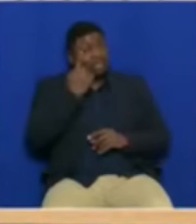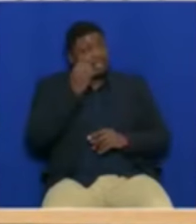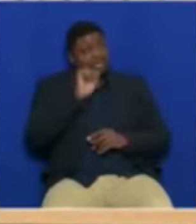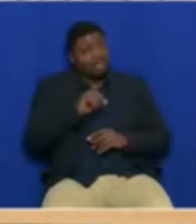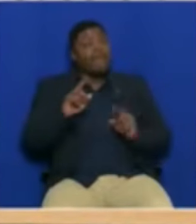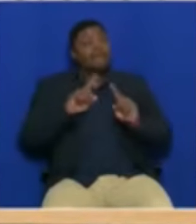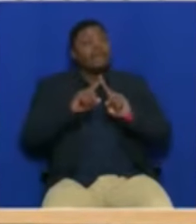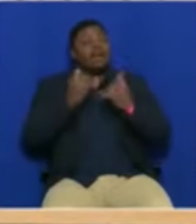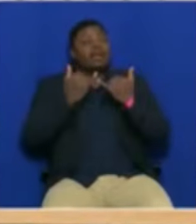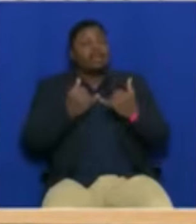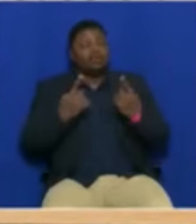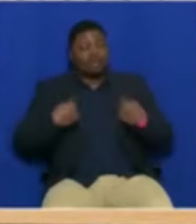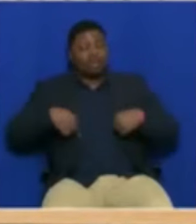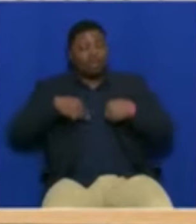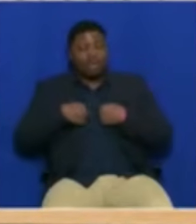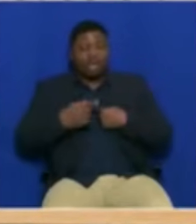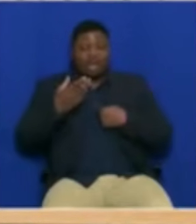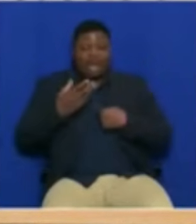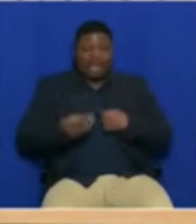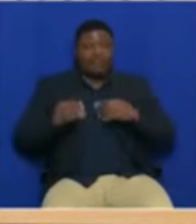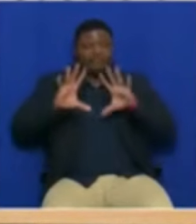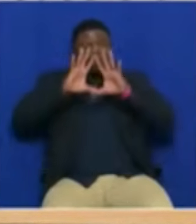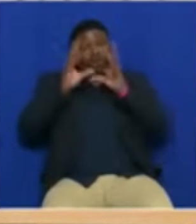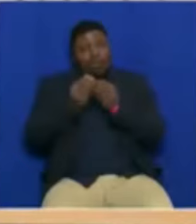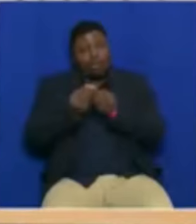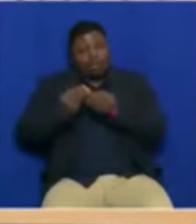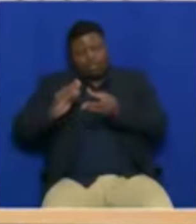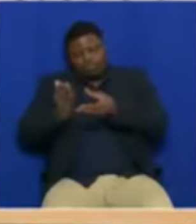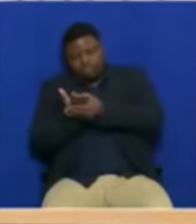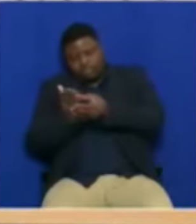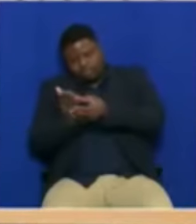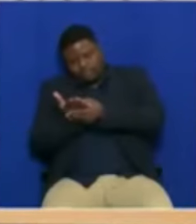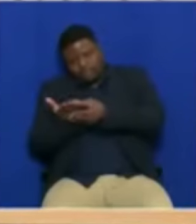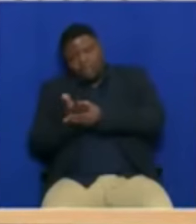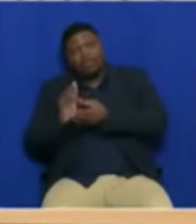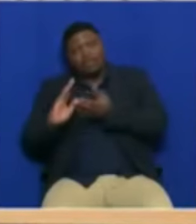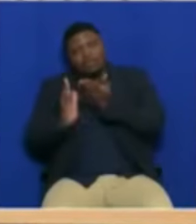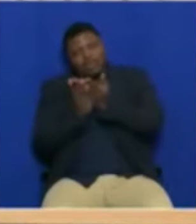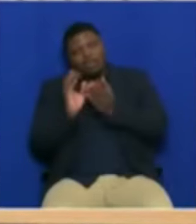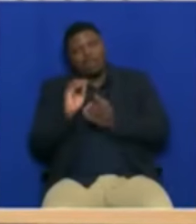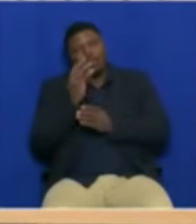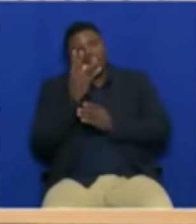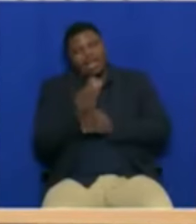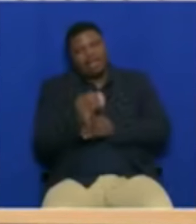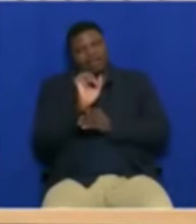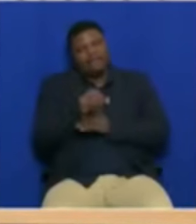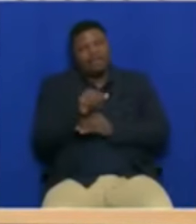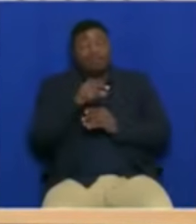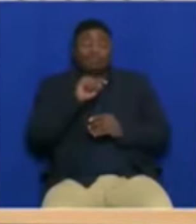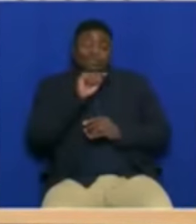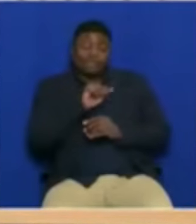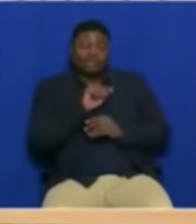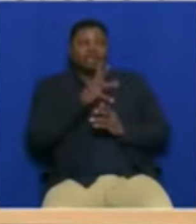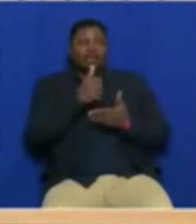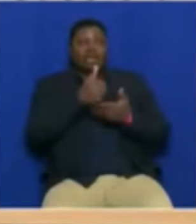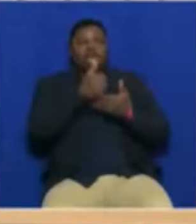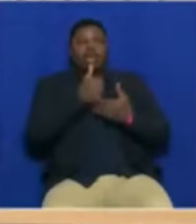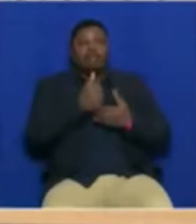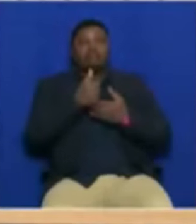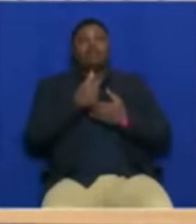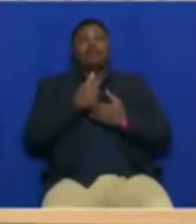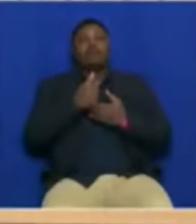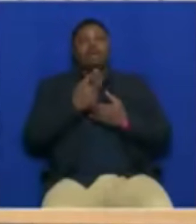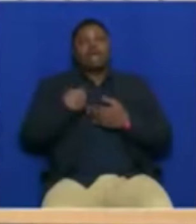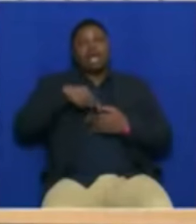everything before us that would assist in determining the chronology of events. So I